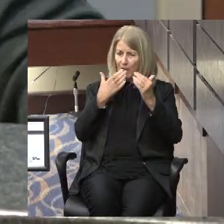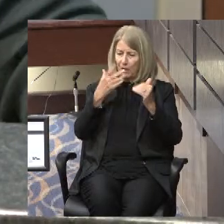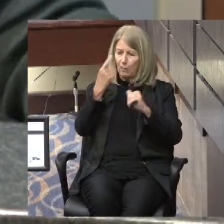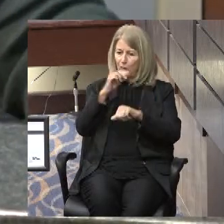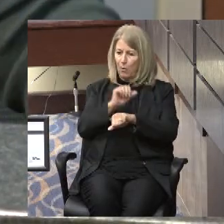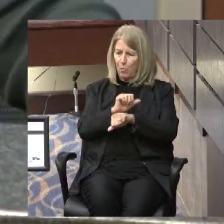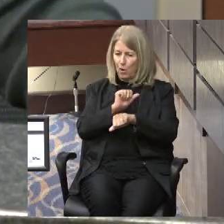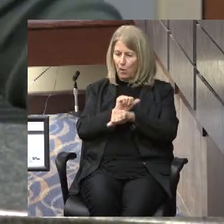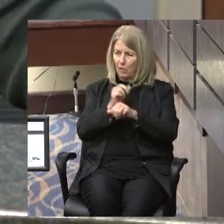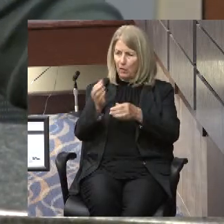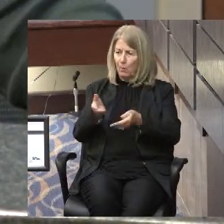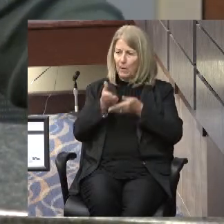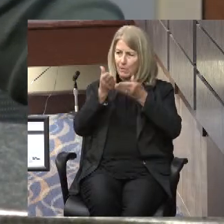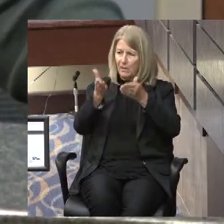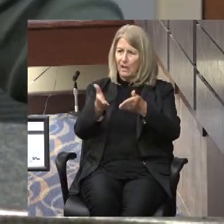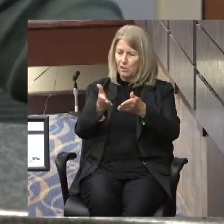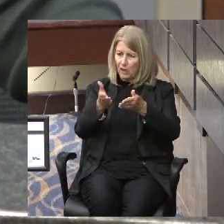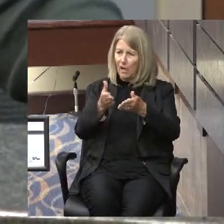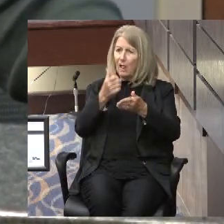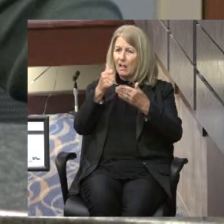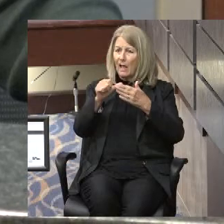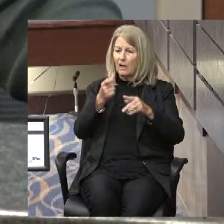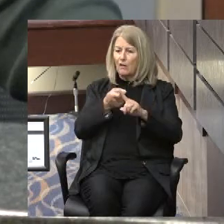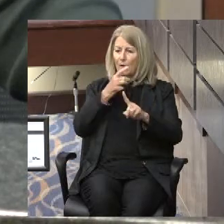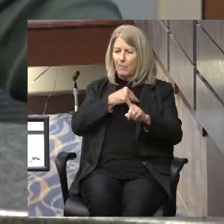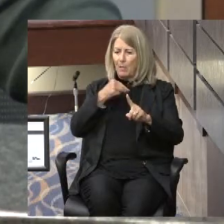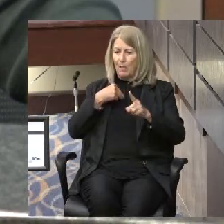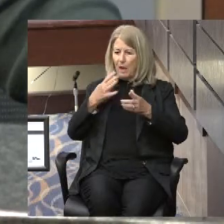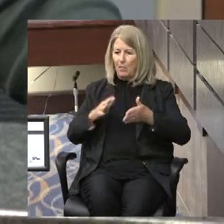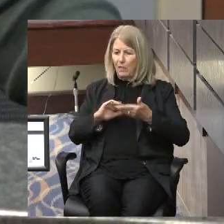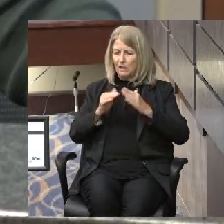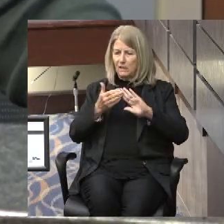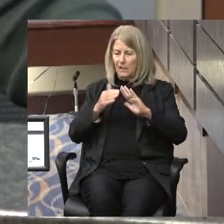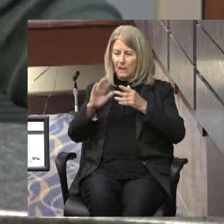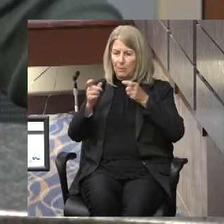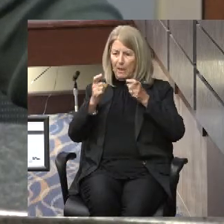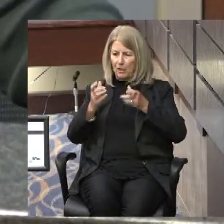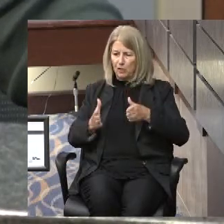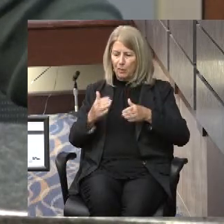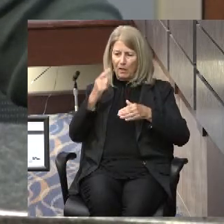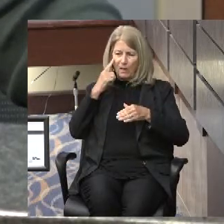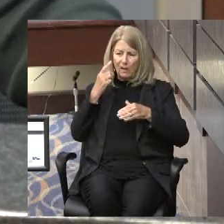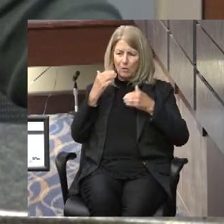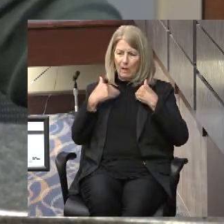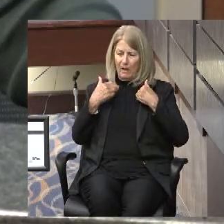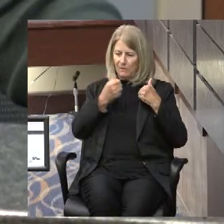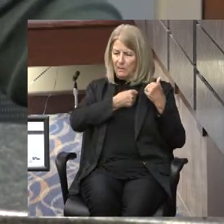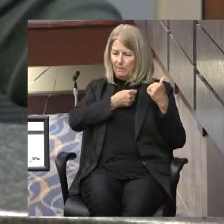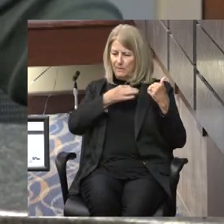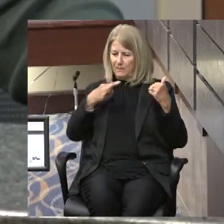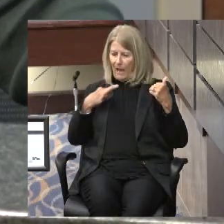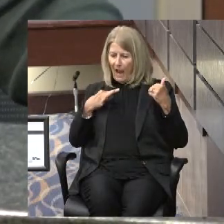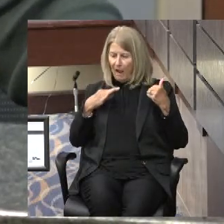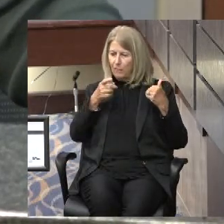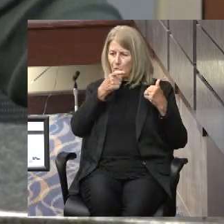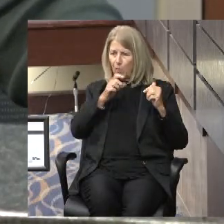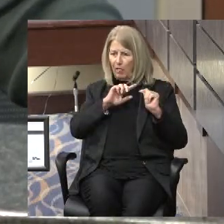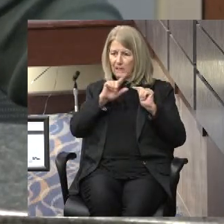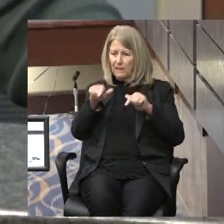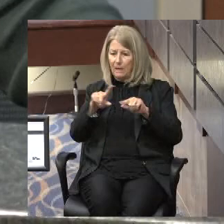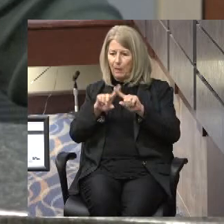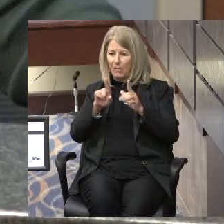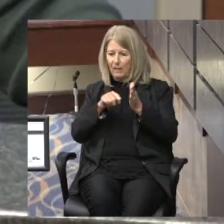got a recommendation letter from our mayor, our deputy city manager. I think you've got some staff that are going to be attending, but this is